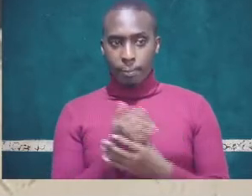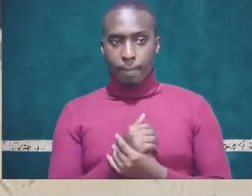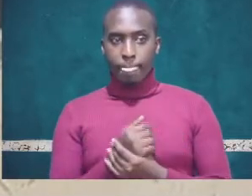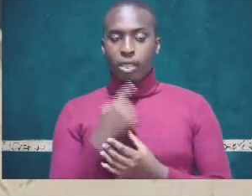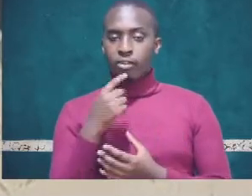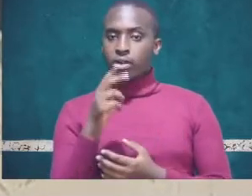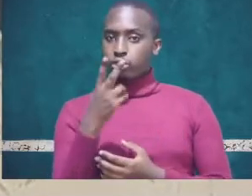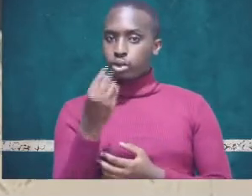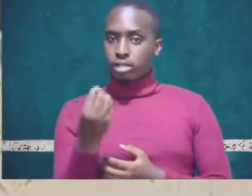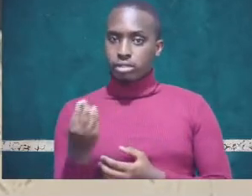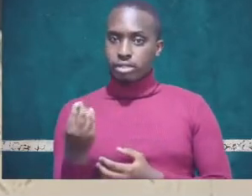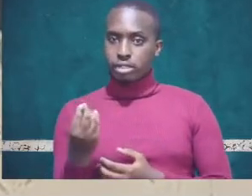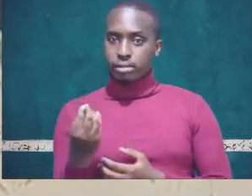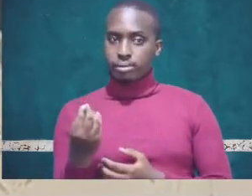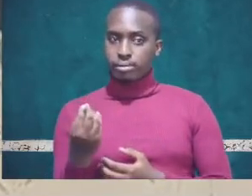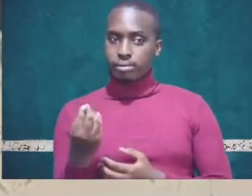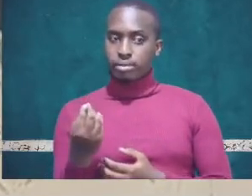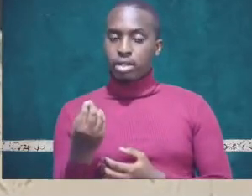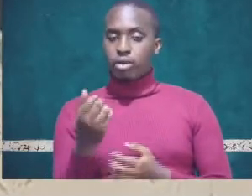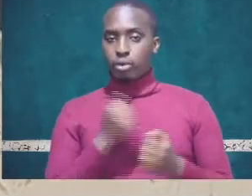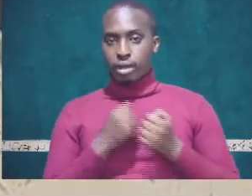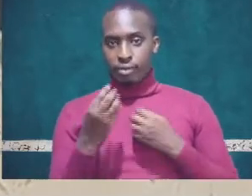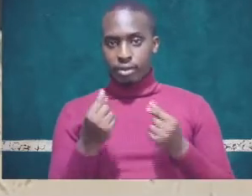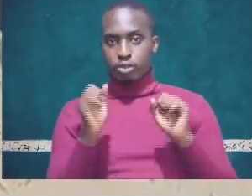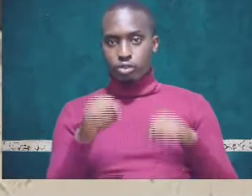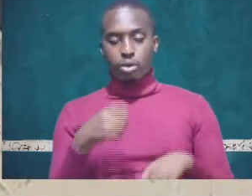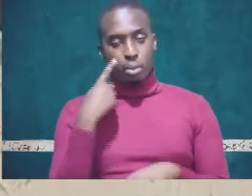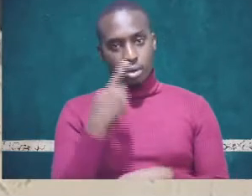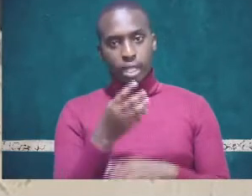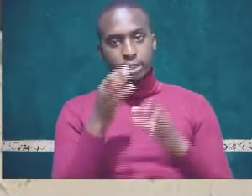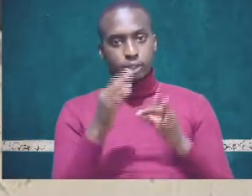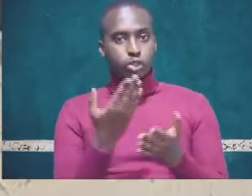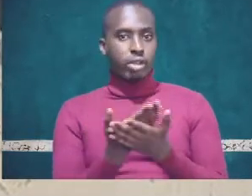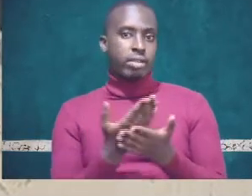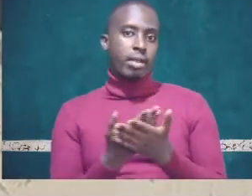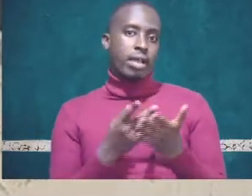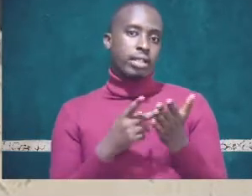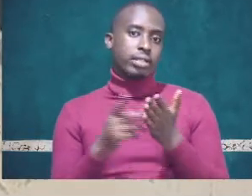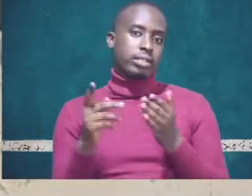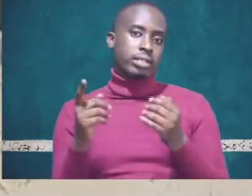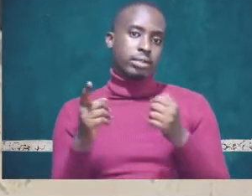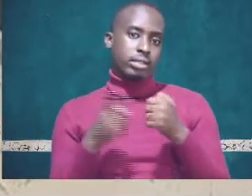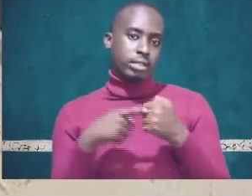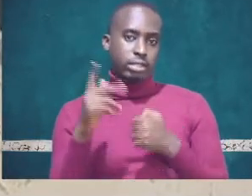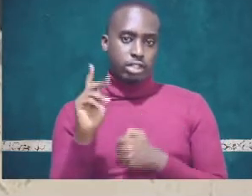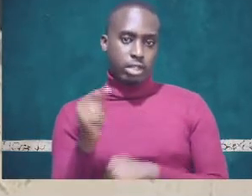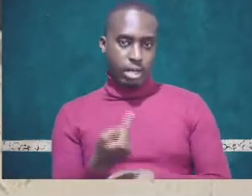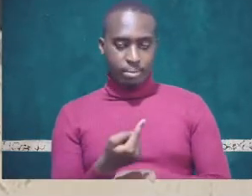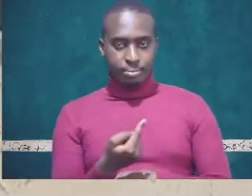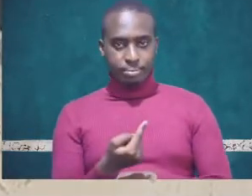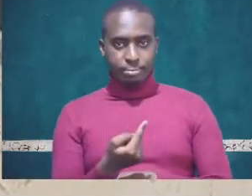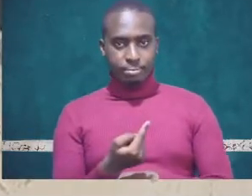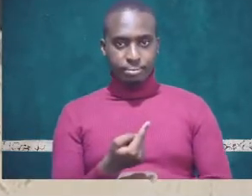So at 200 Rwandan francs, we can see quantity demanded being 600 kilograms or